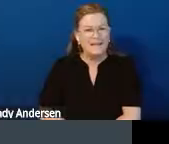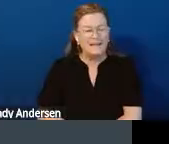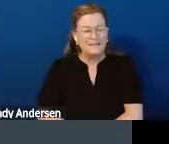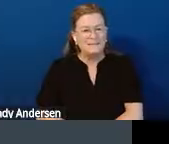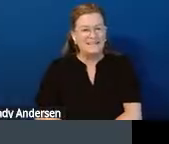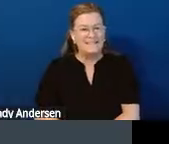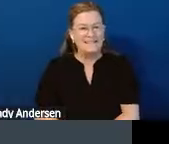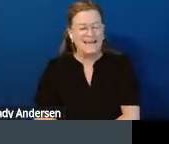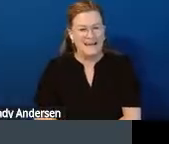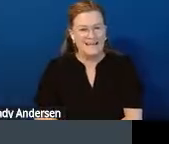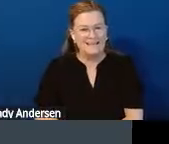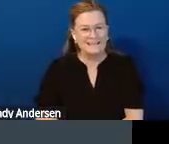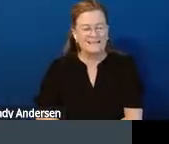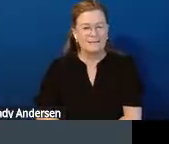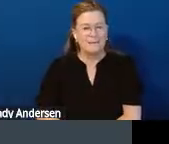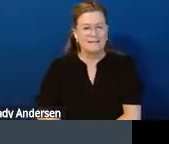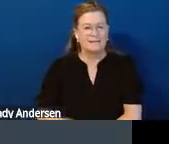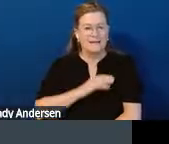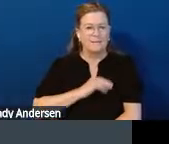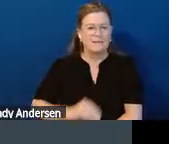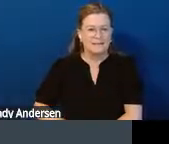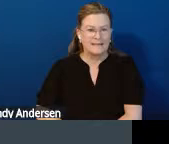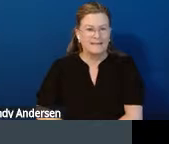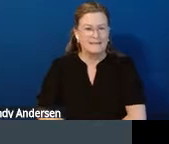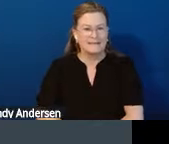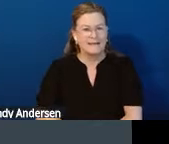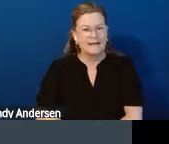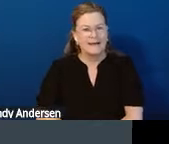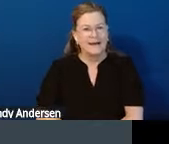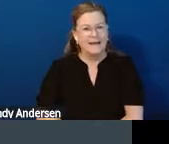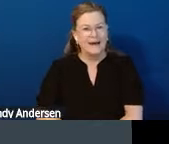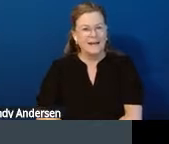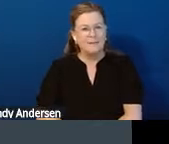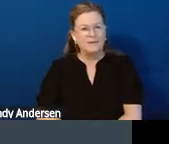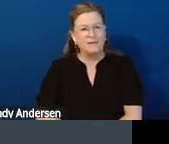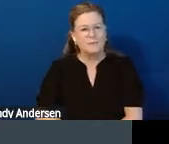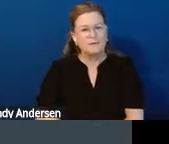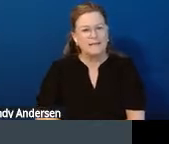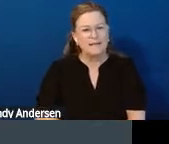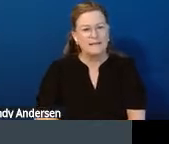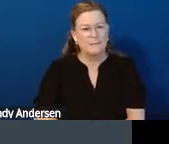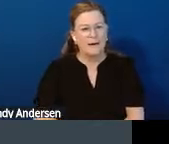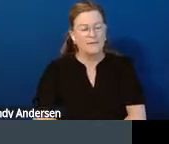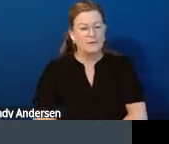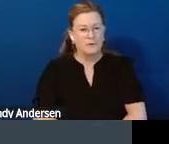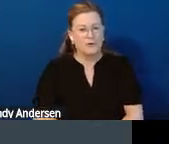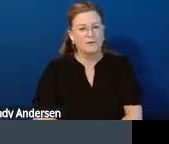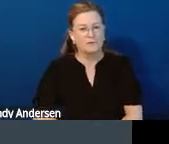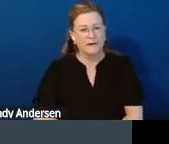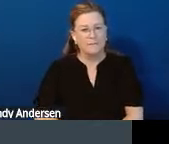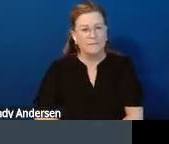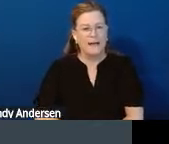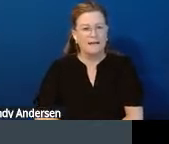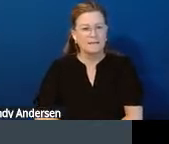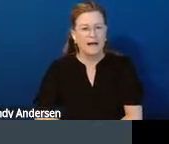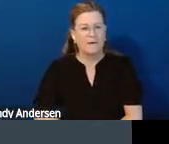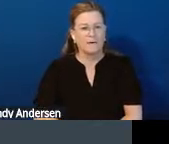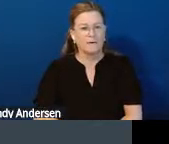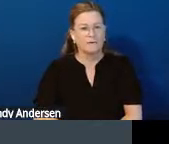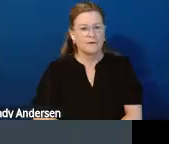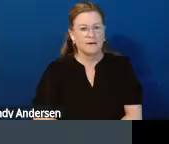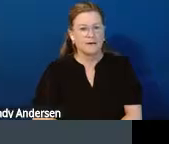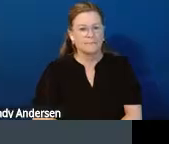Hi there, my name is Maxine Katz. My sign name is this, and I am here to present about the New York trip